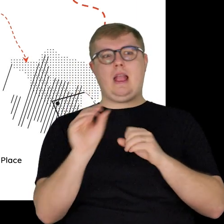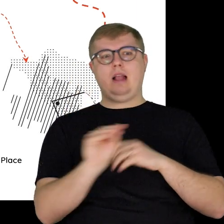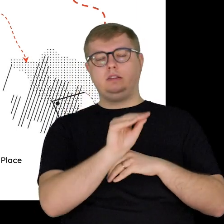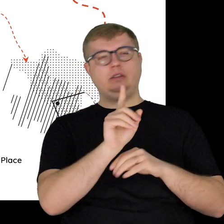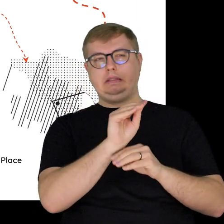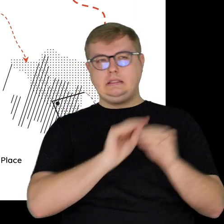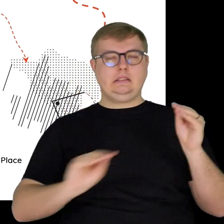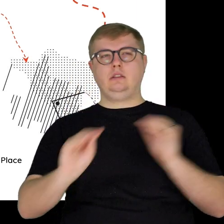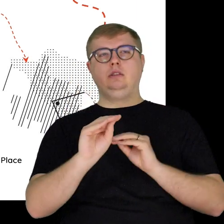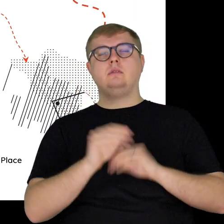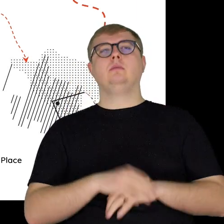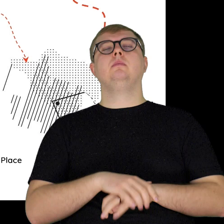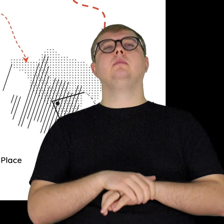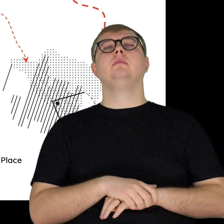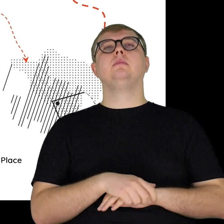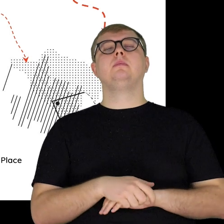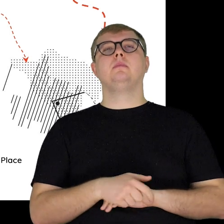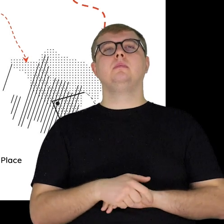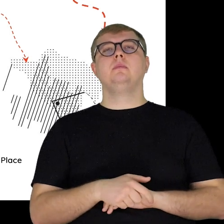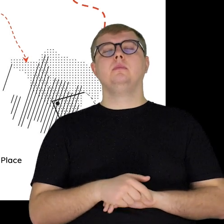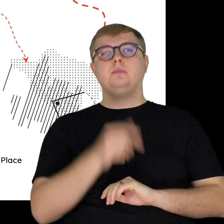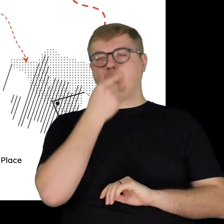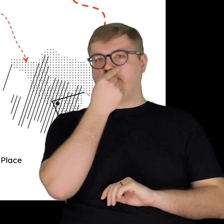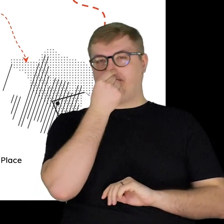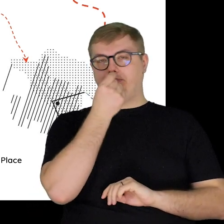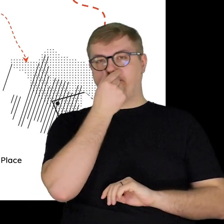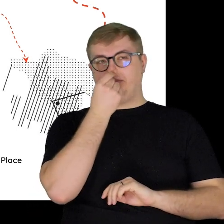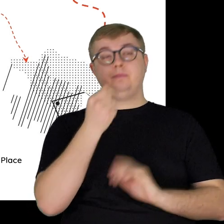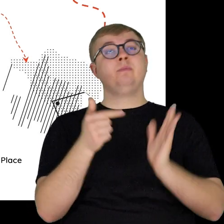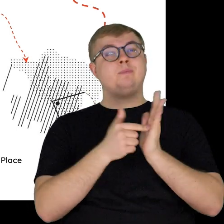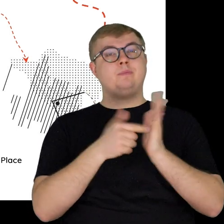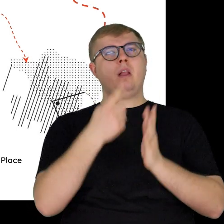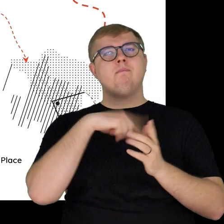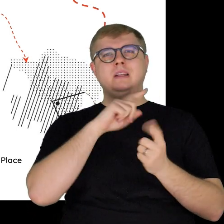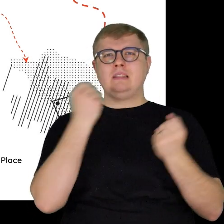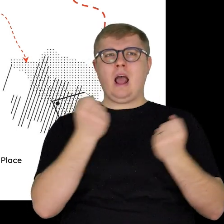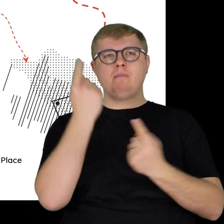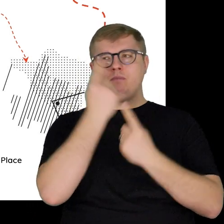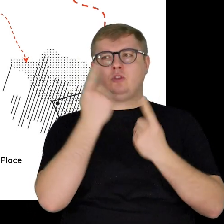we try to really think space and time through.